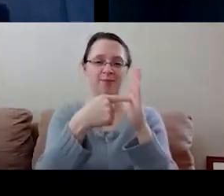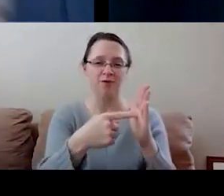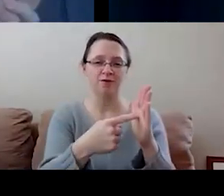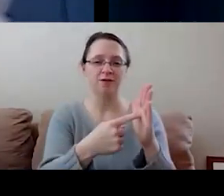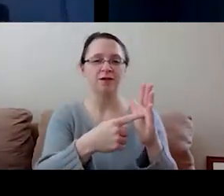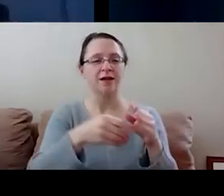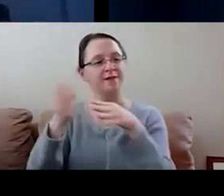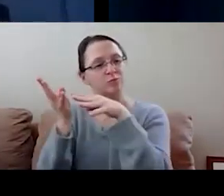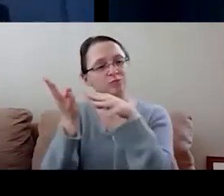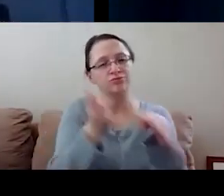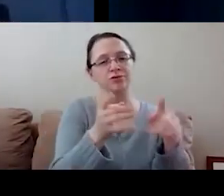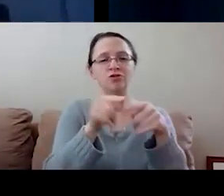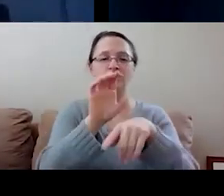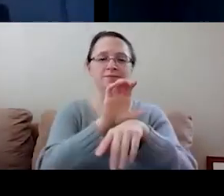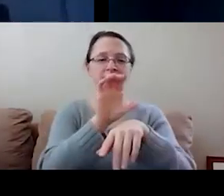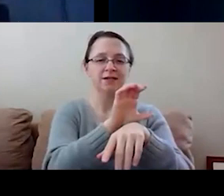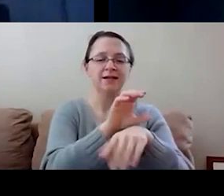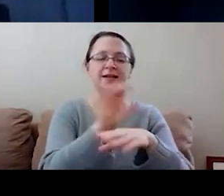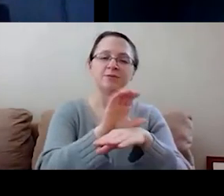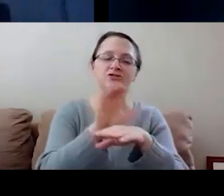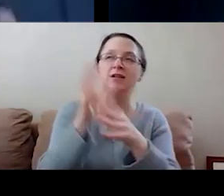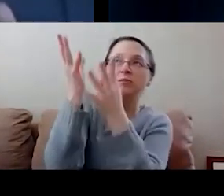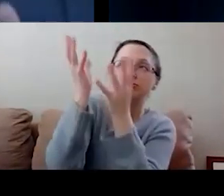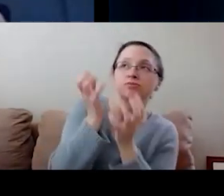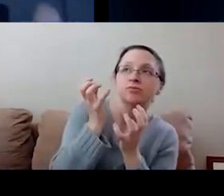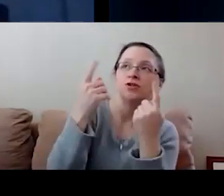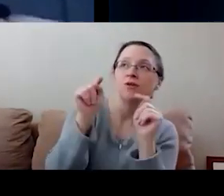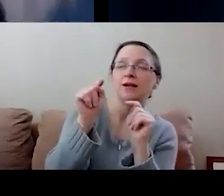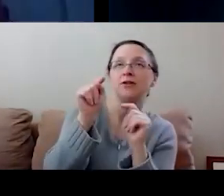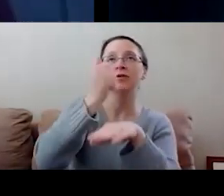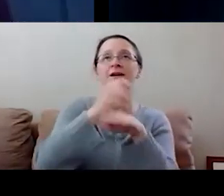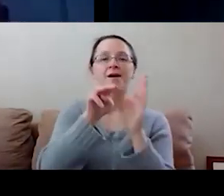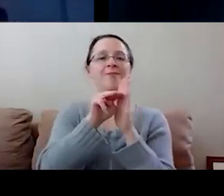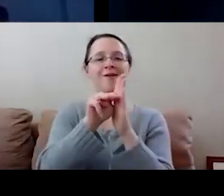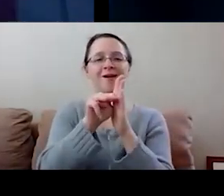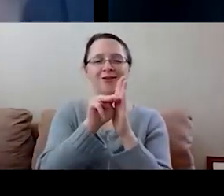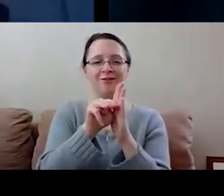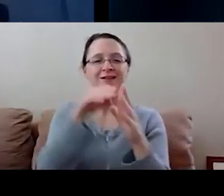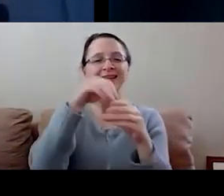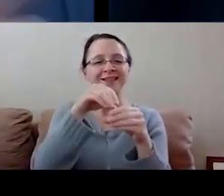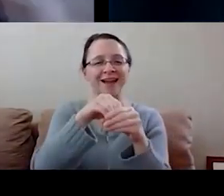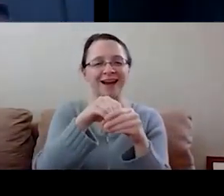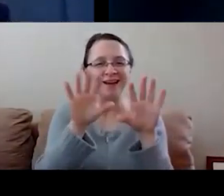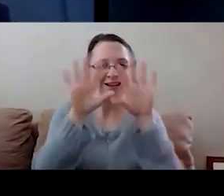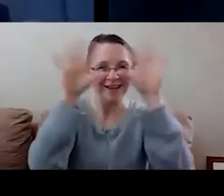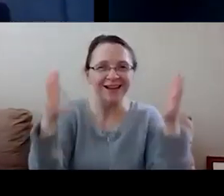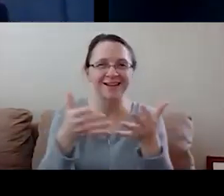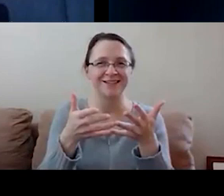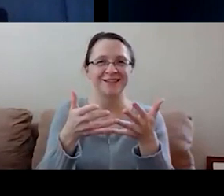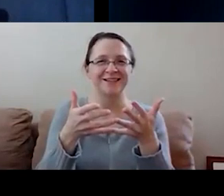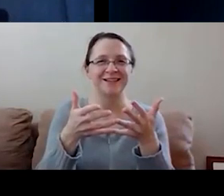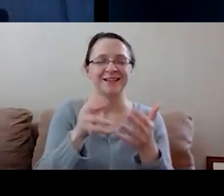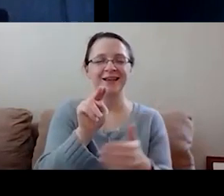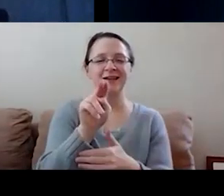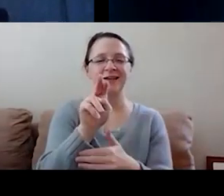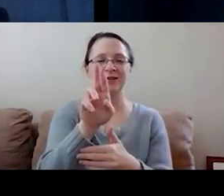what the machine is trying to do is trying to create a model in its head, which is like these neural networks